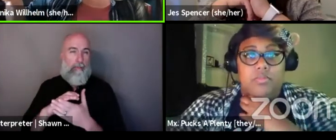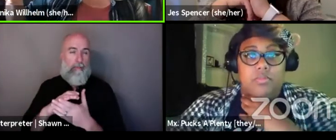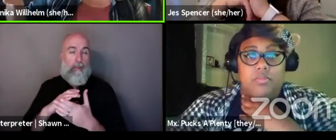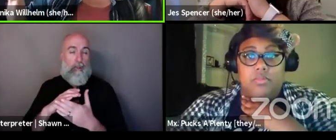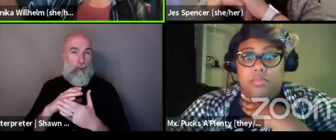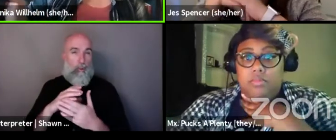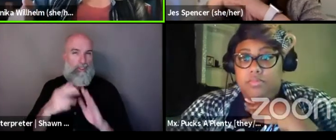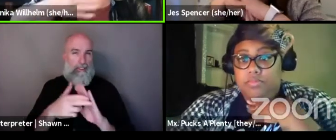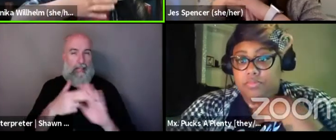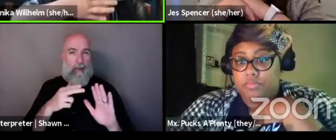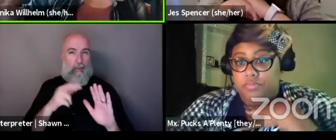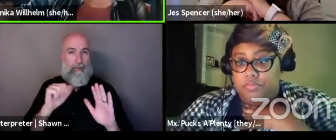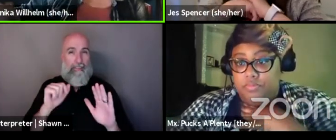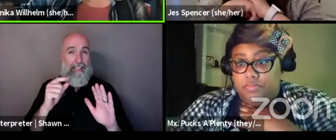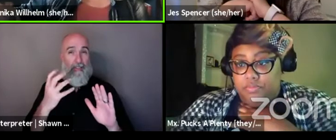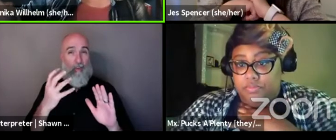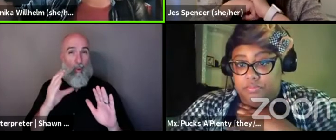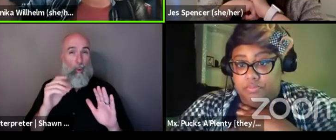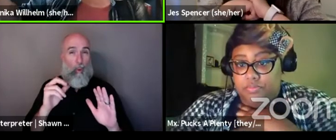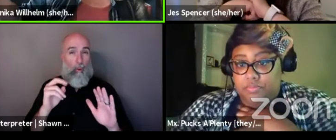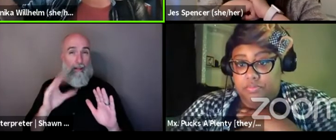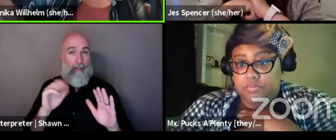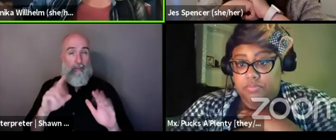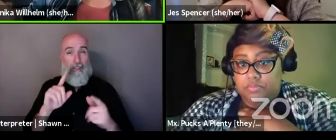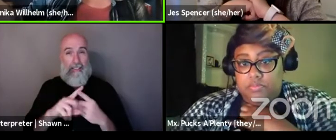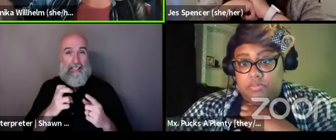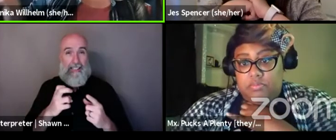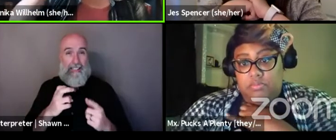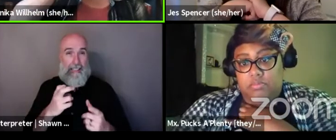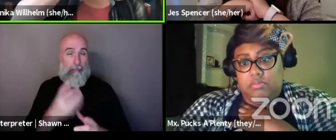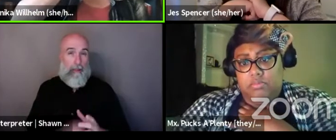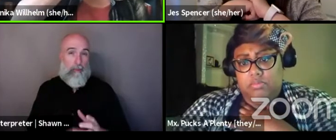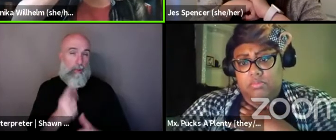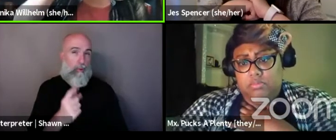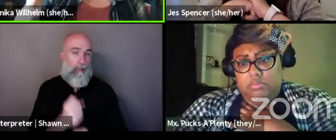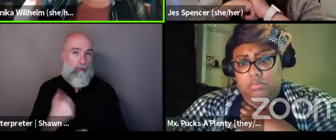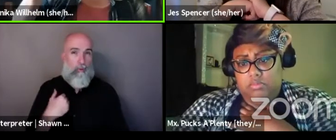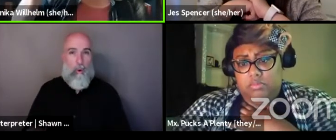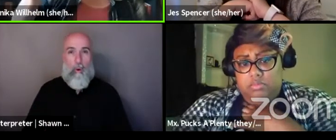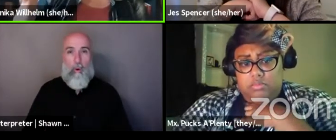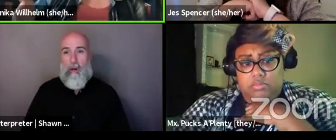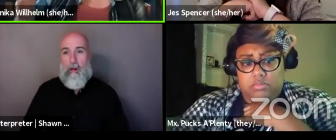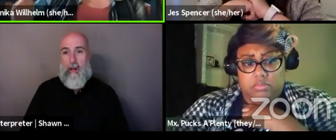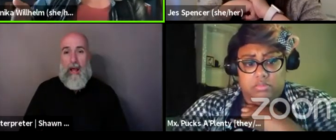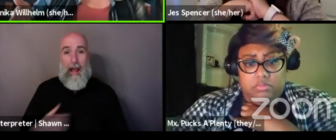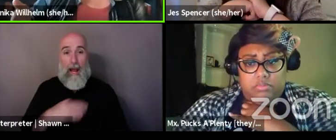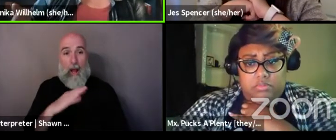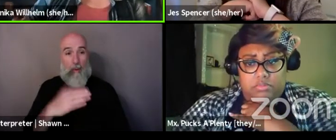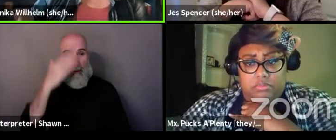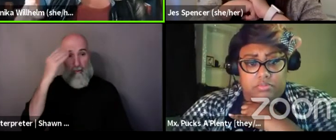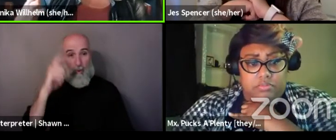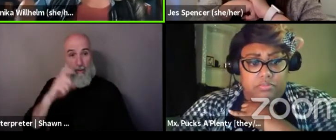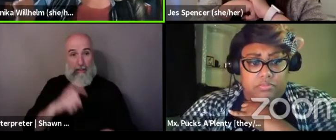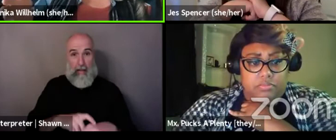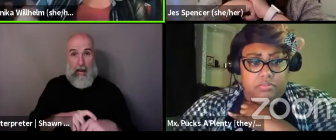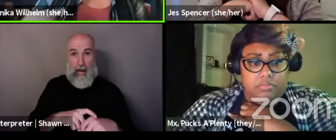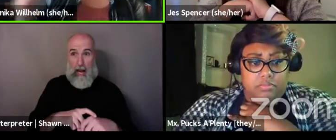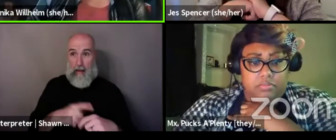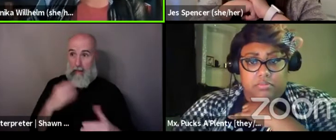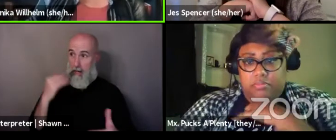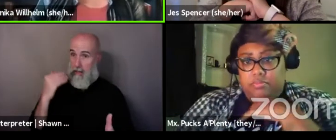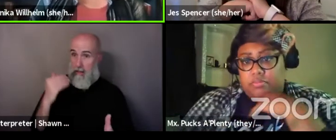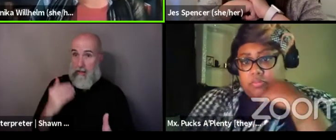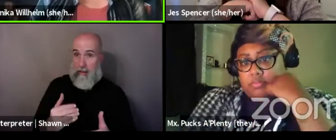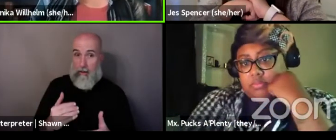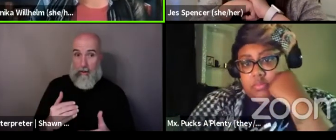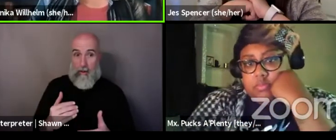cancer. And we went through that whole thing until he died a year and a half ago. And I will never forget that when the time finally came that we were like,